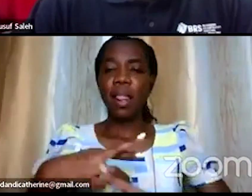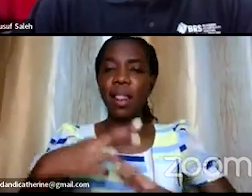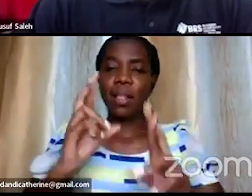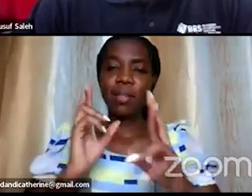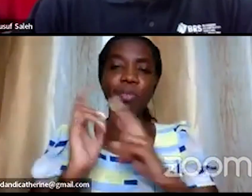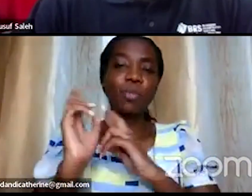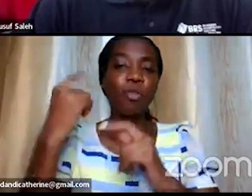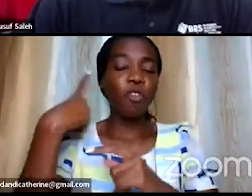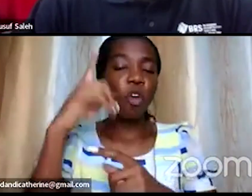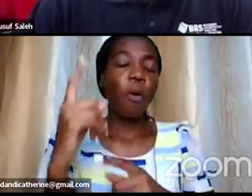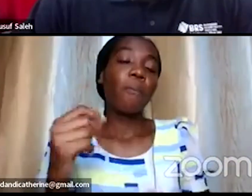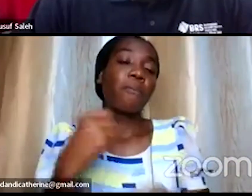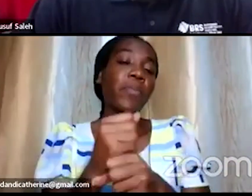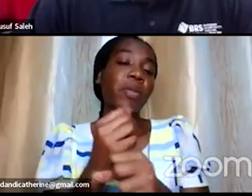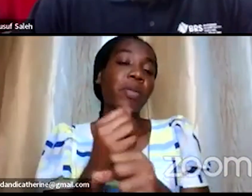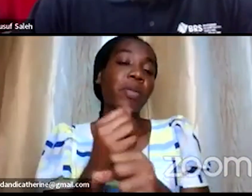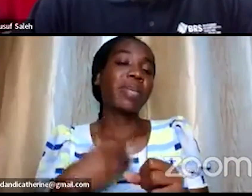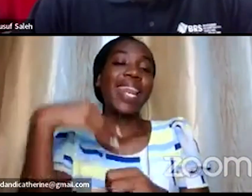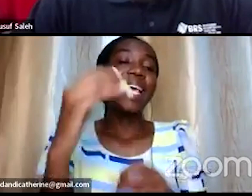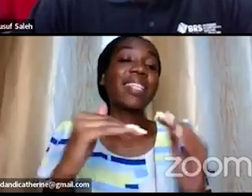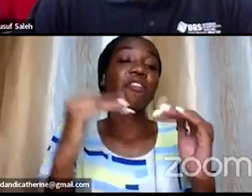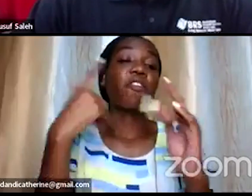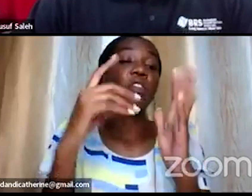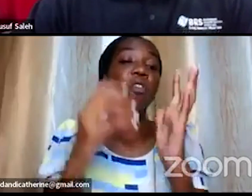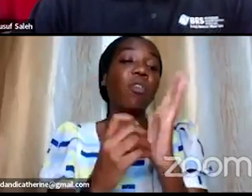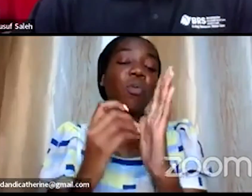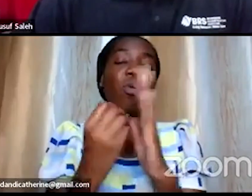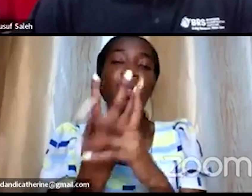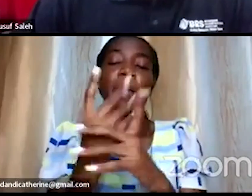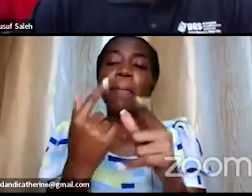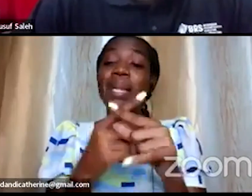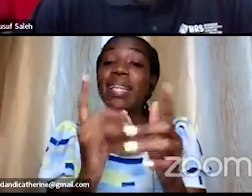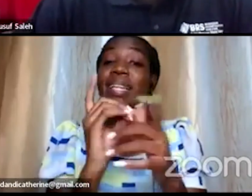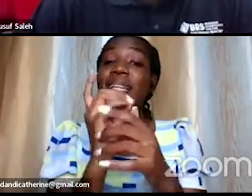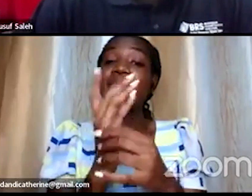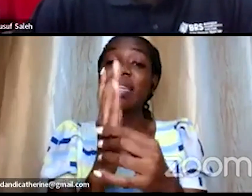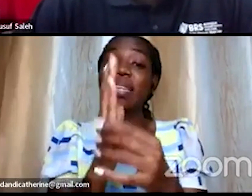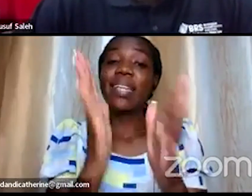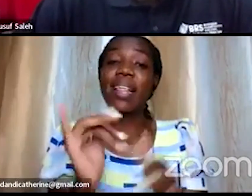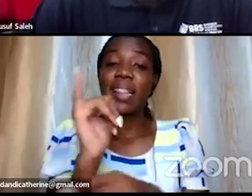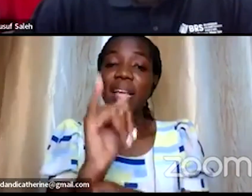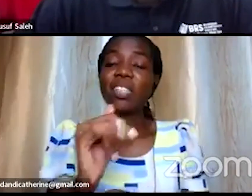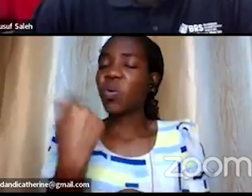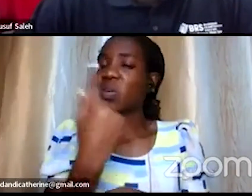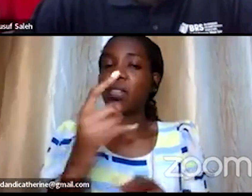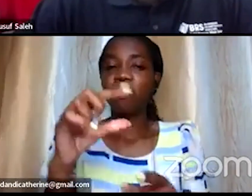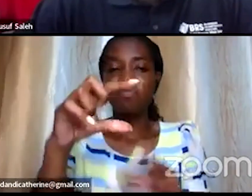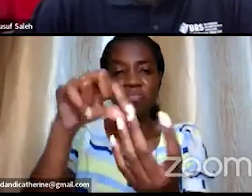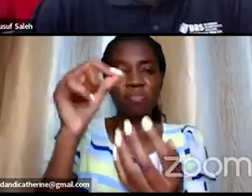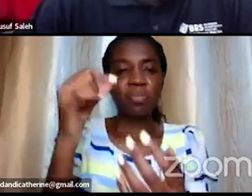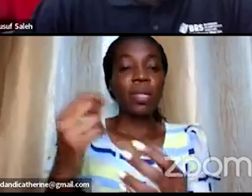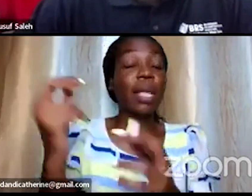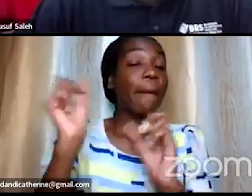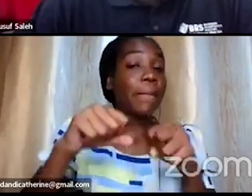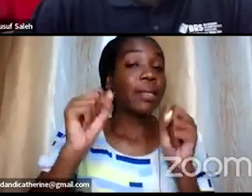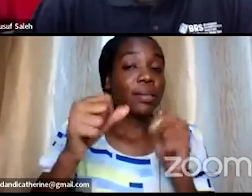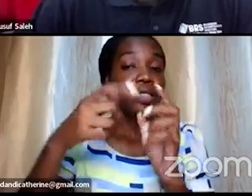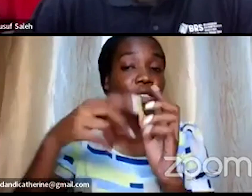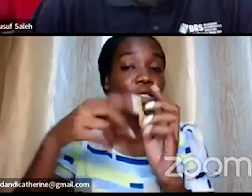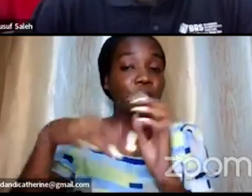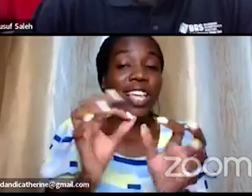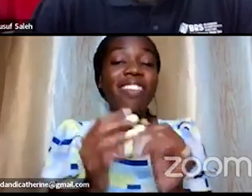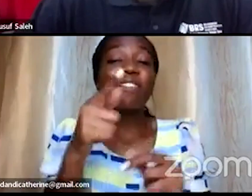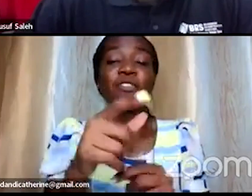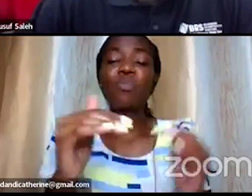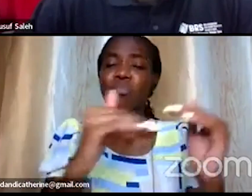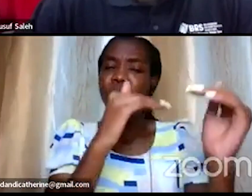at the next level of growth. But that leader of yours can only identify your potential and bring it to the fore if you yourself are equally